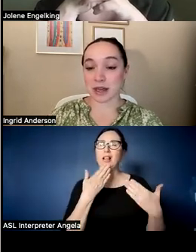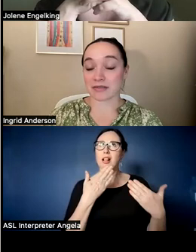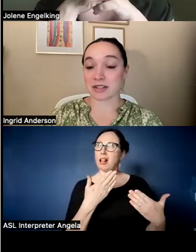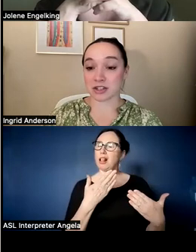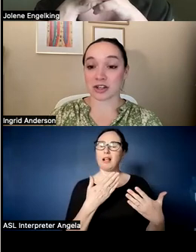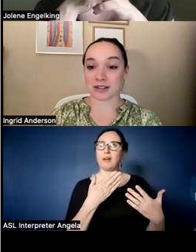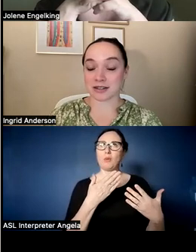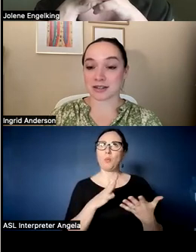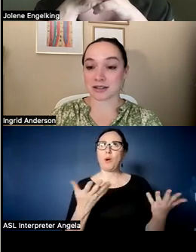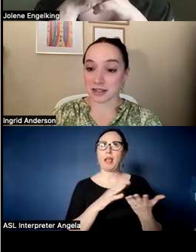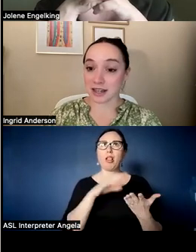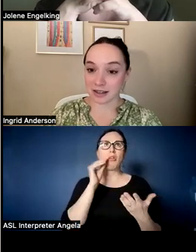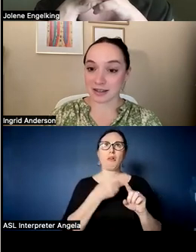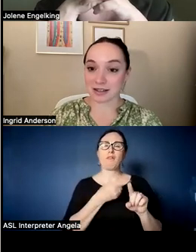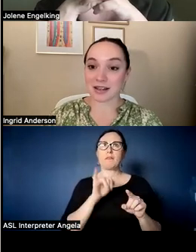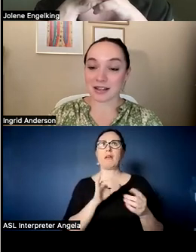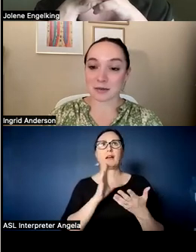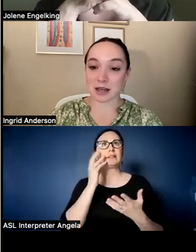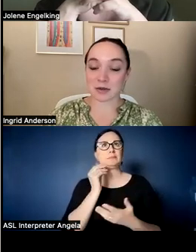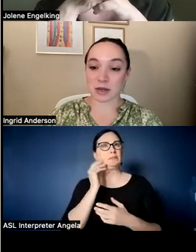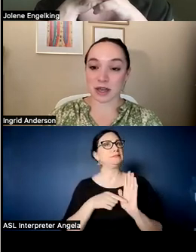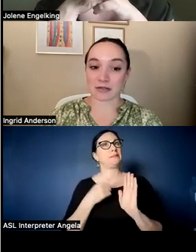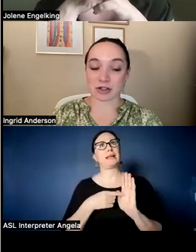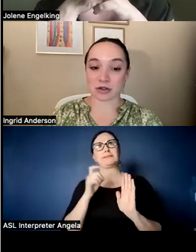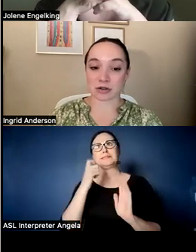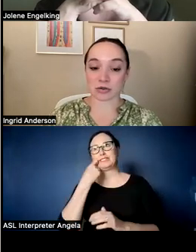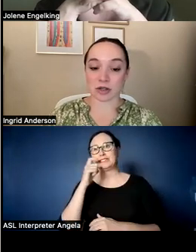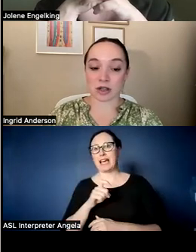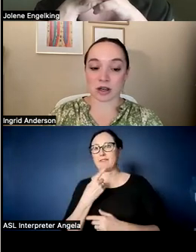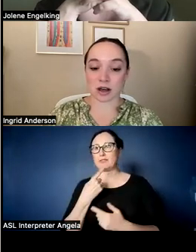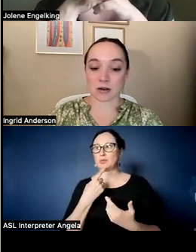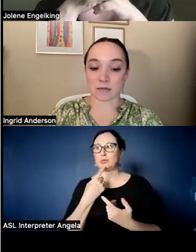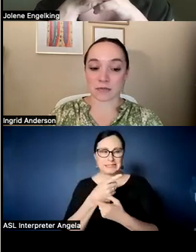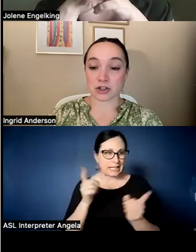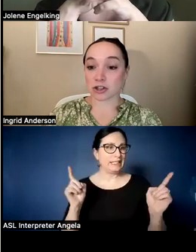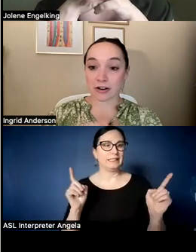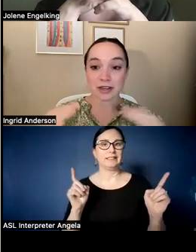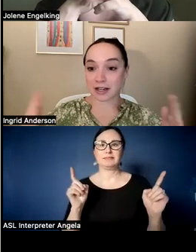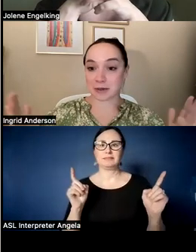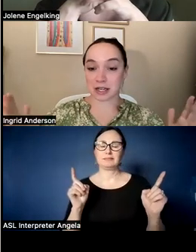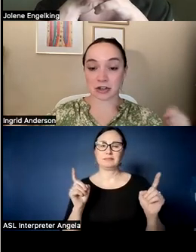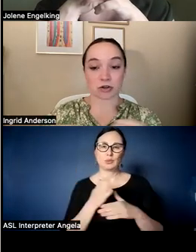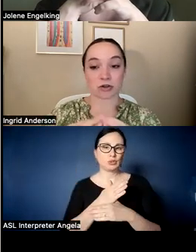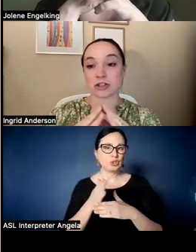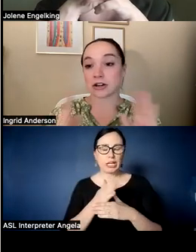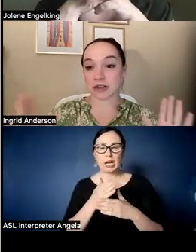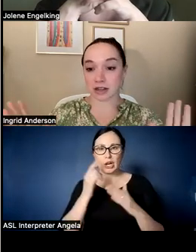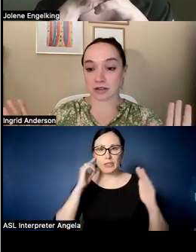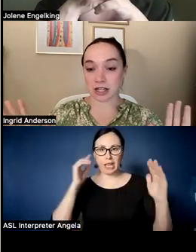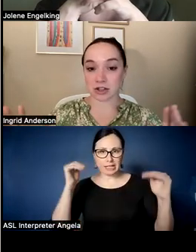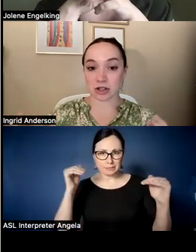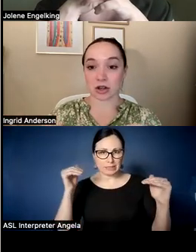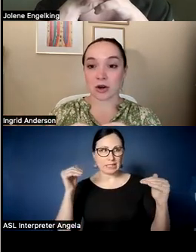that sometimes we have to just say it. Sometimes we have to share the expectation or share